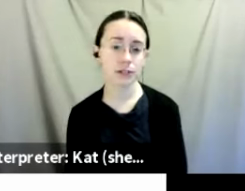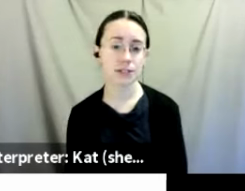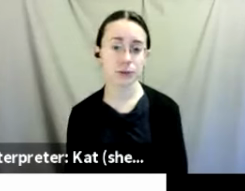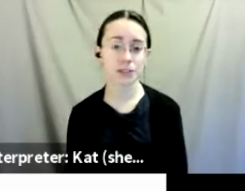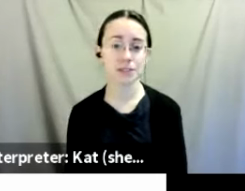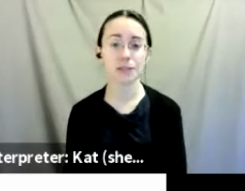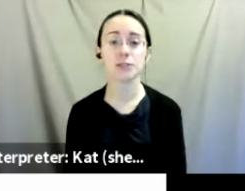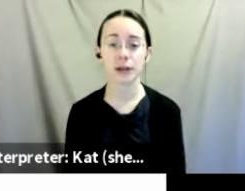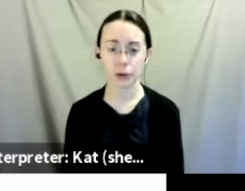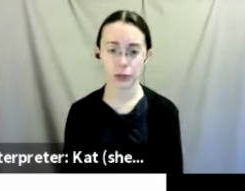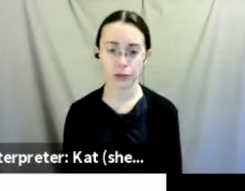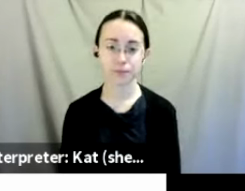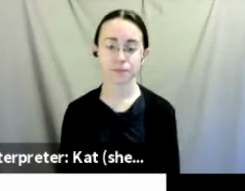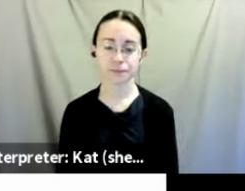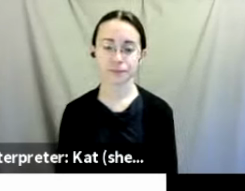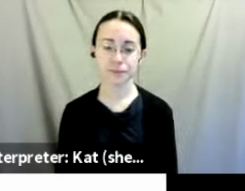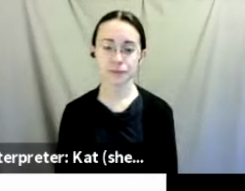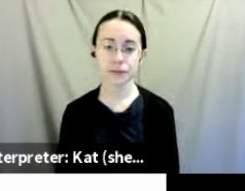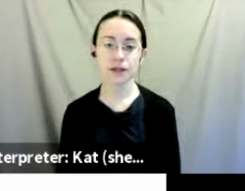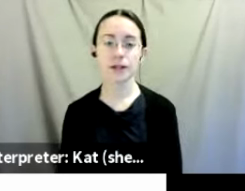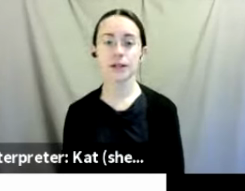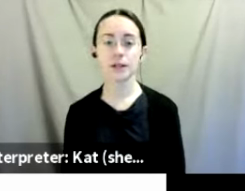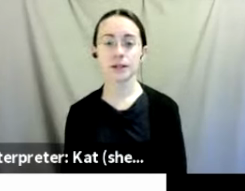also affect deaf women's mental health.